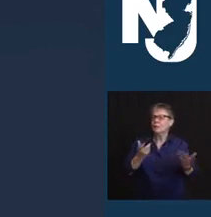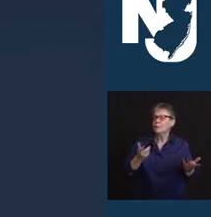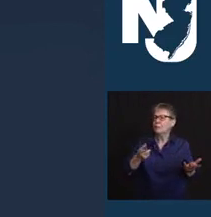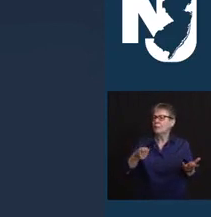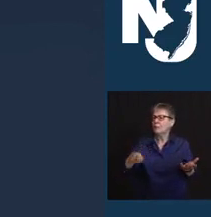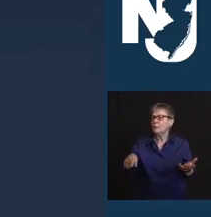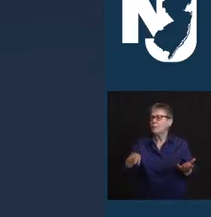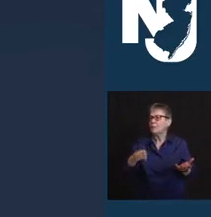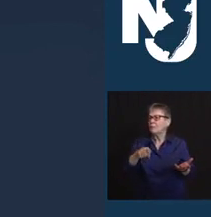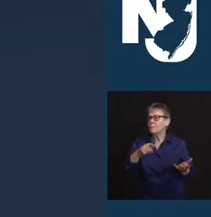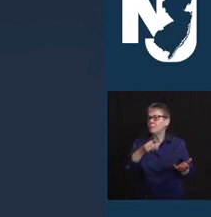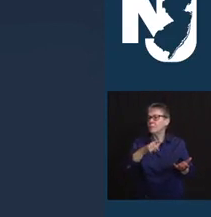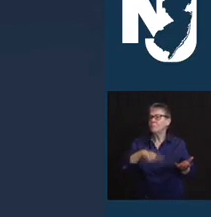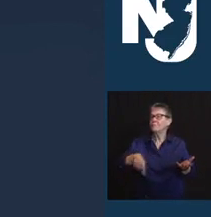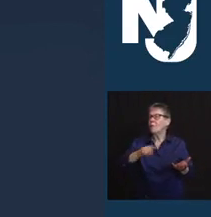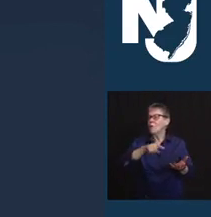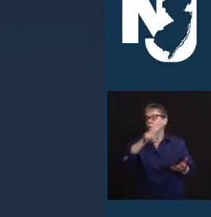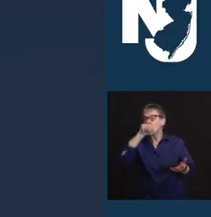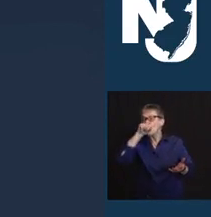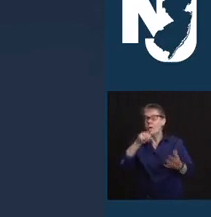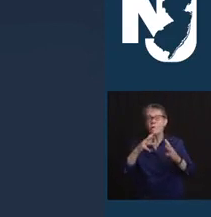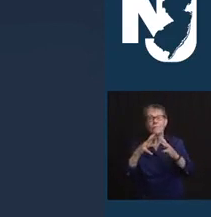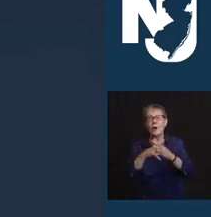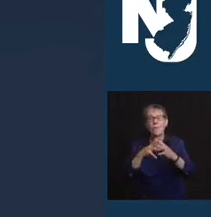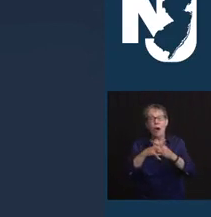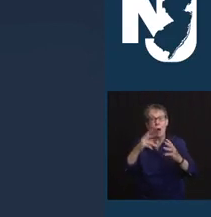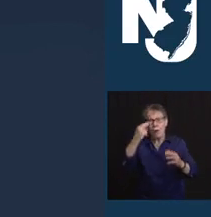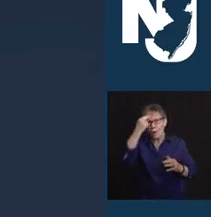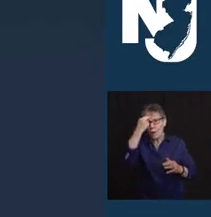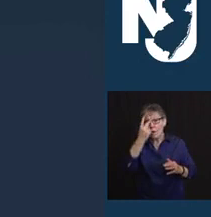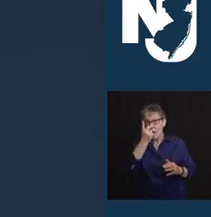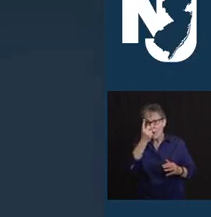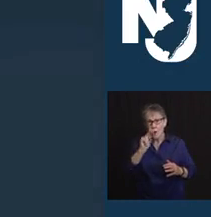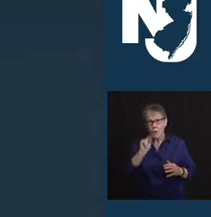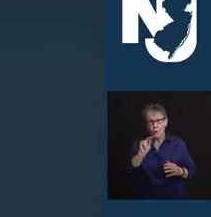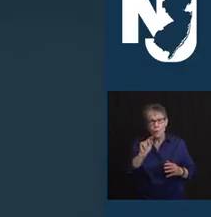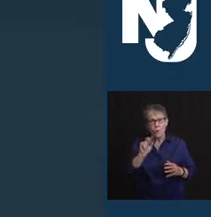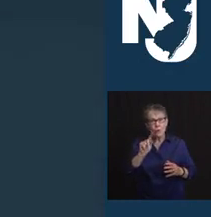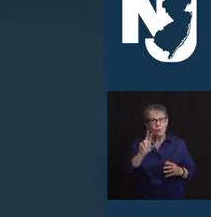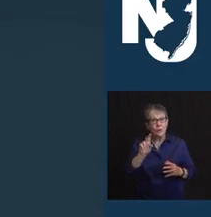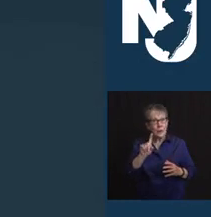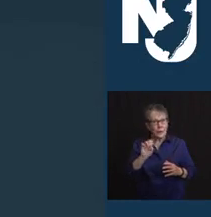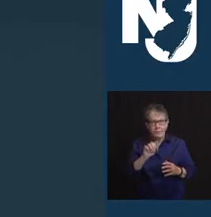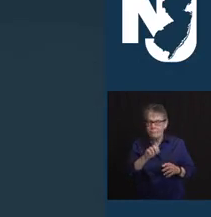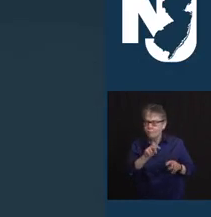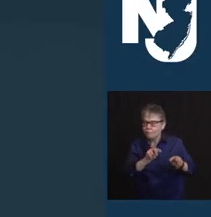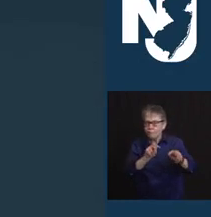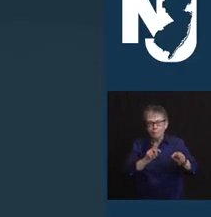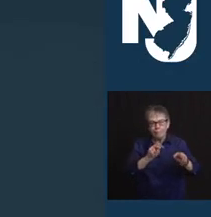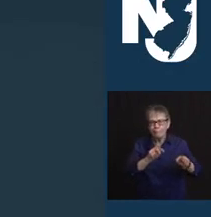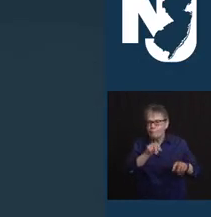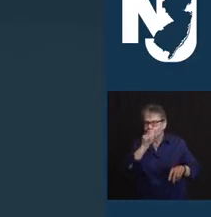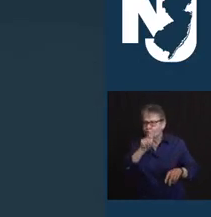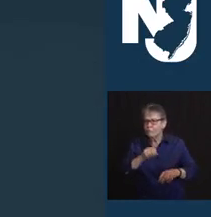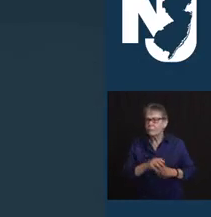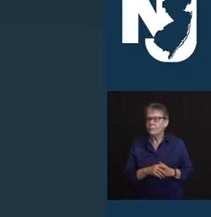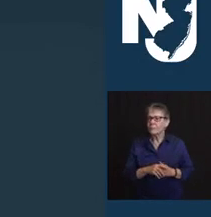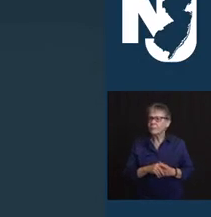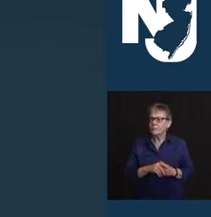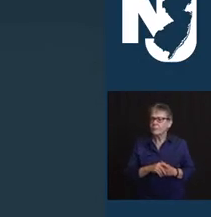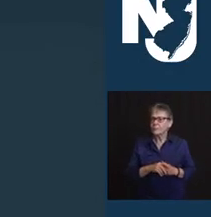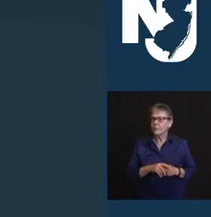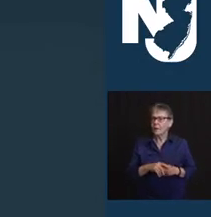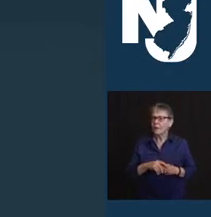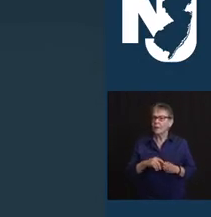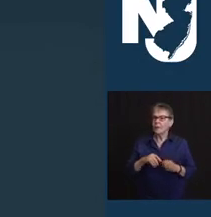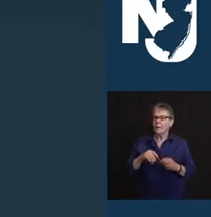Literally, I spoke to her family, all of them, literally the day after Notre Dame got put on probation for until January, I